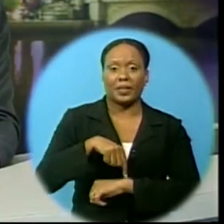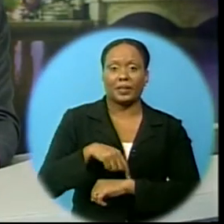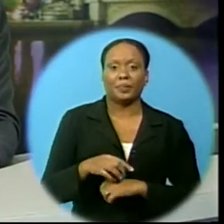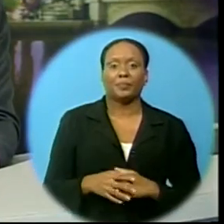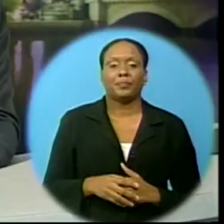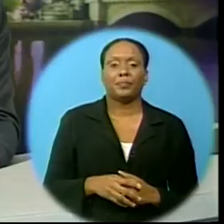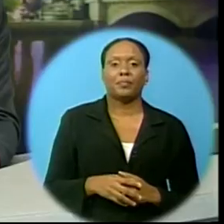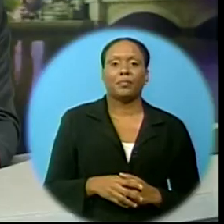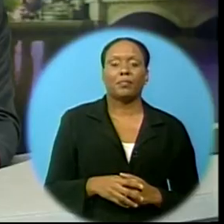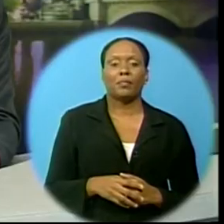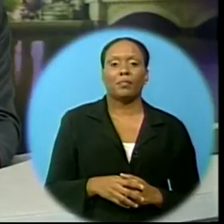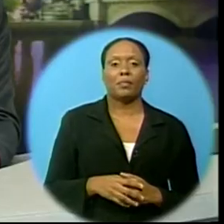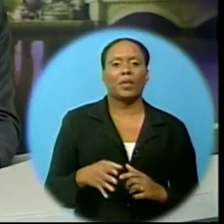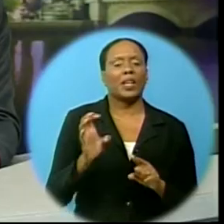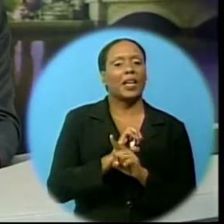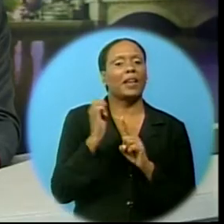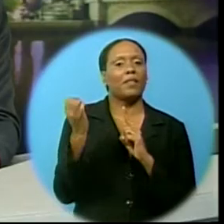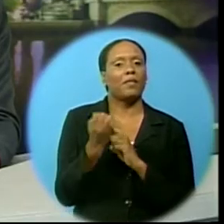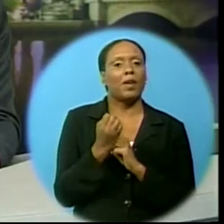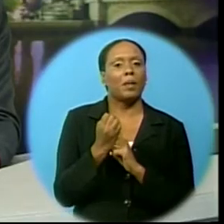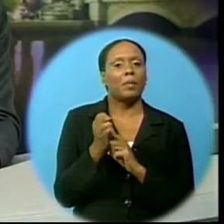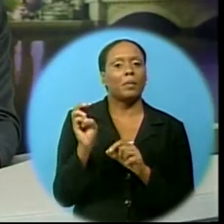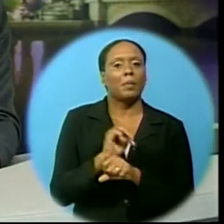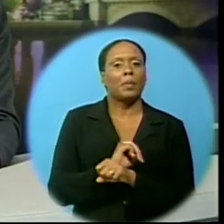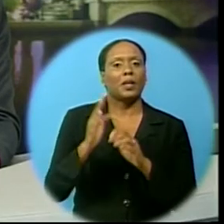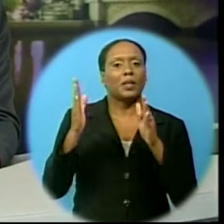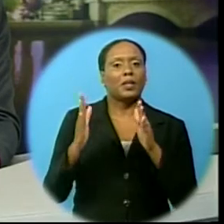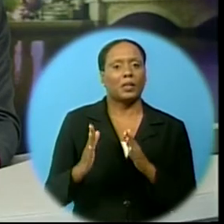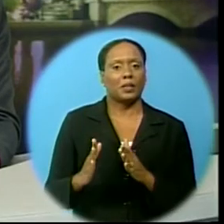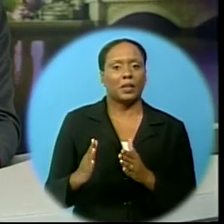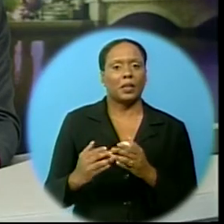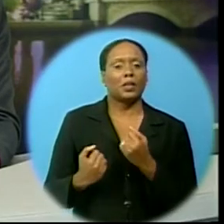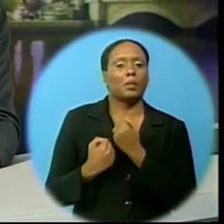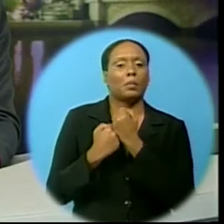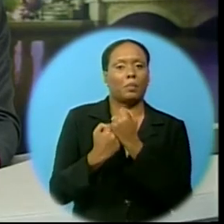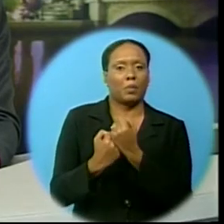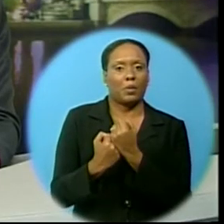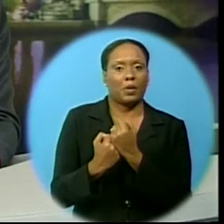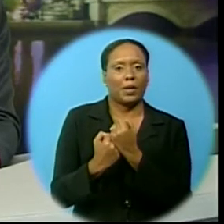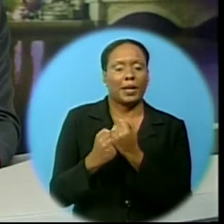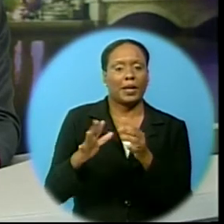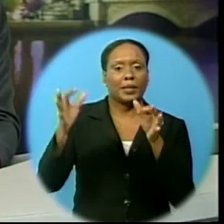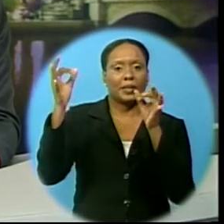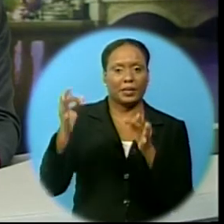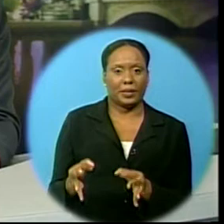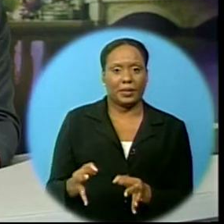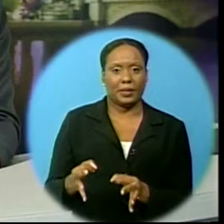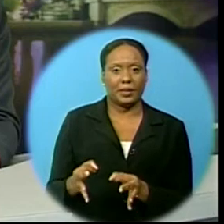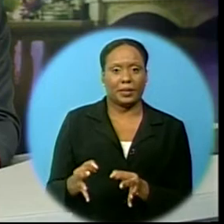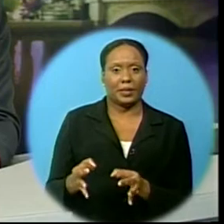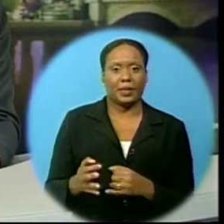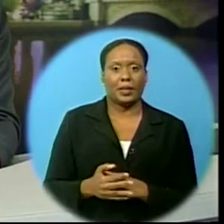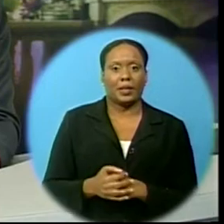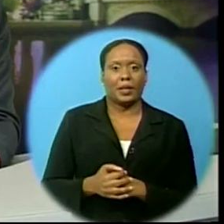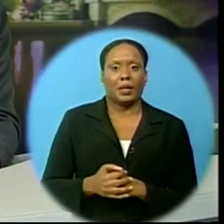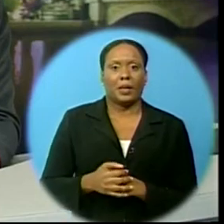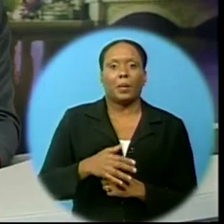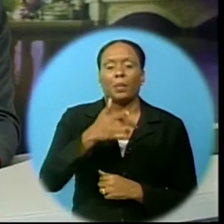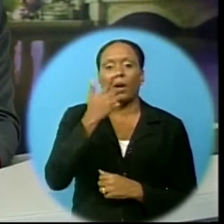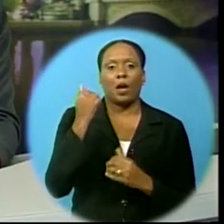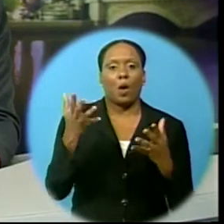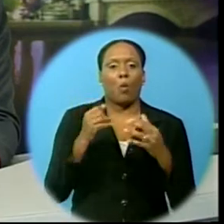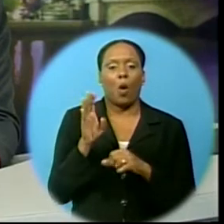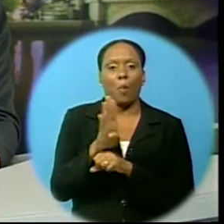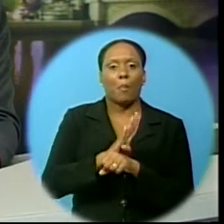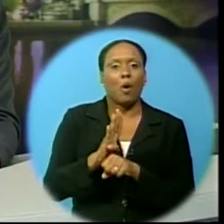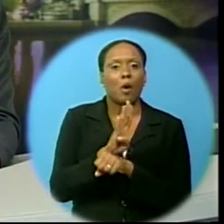shores. The Environment Minister has defended his ministry's decision to put Barbados' position at several international